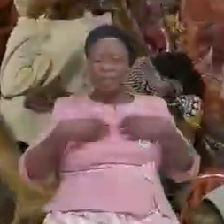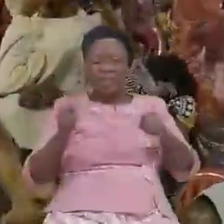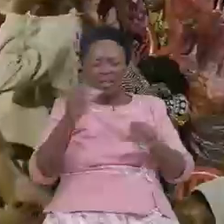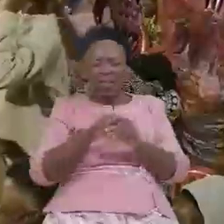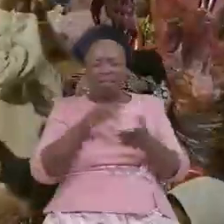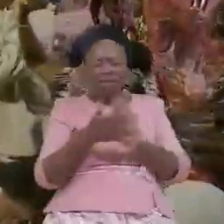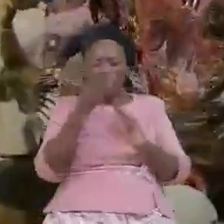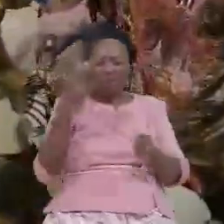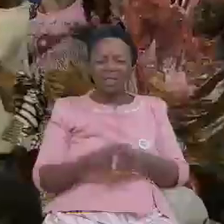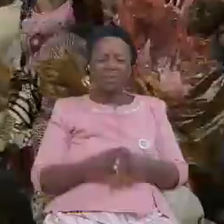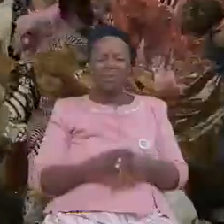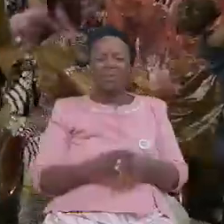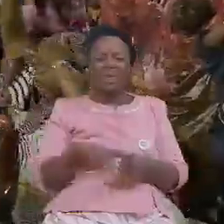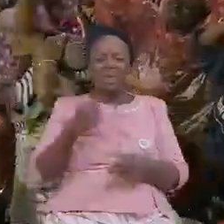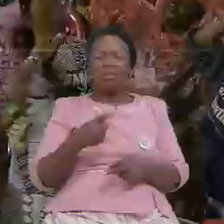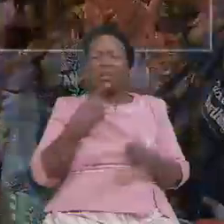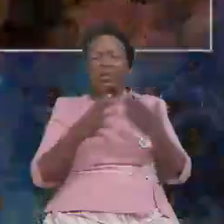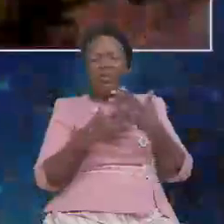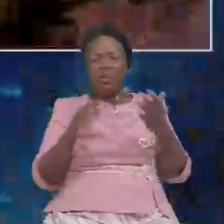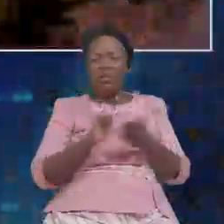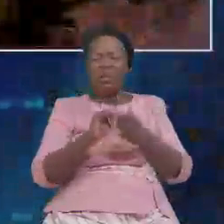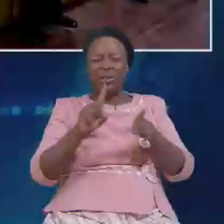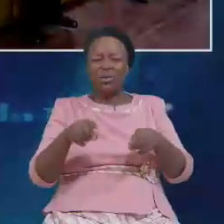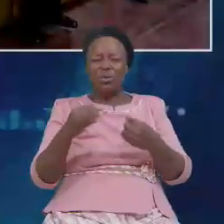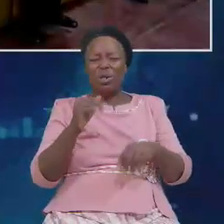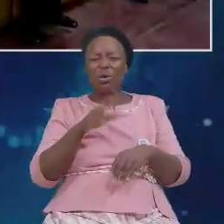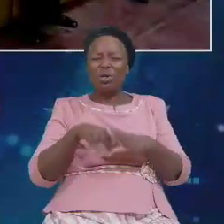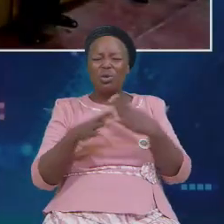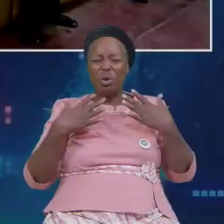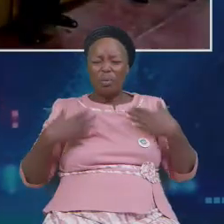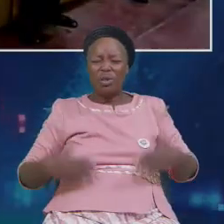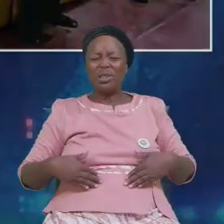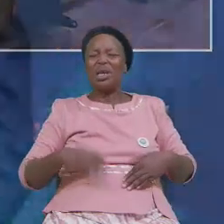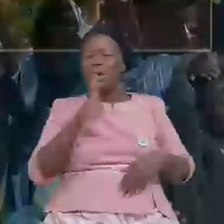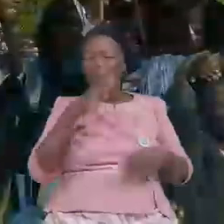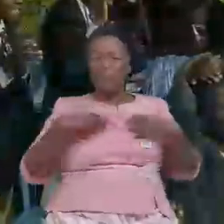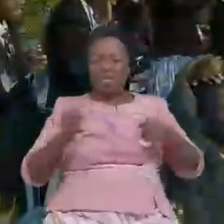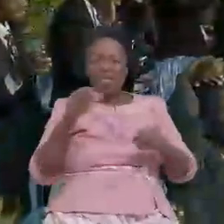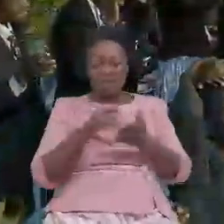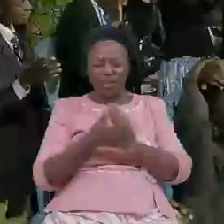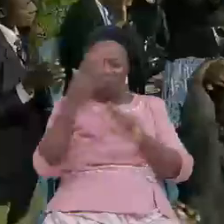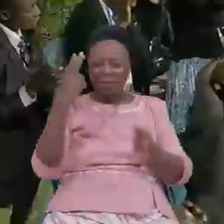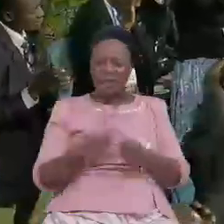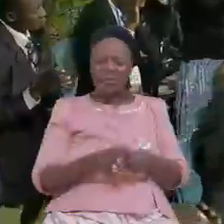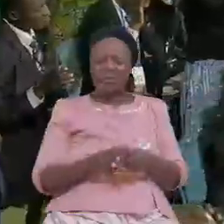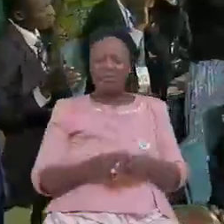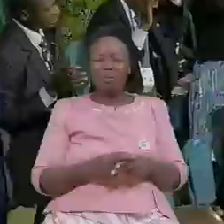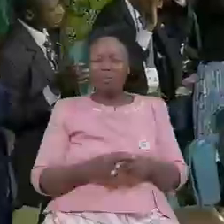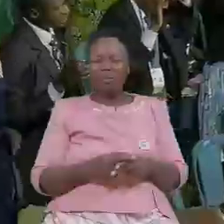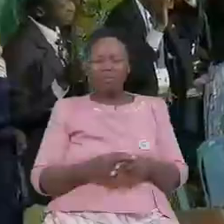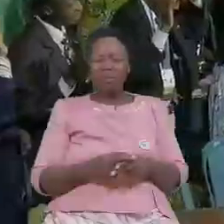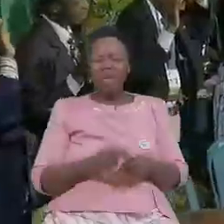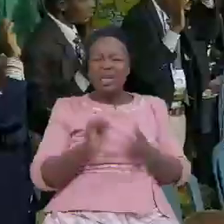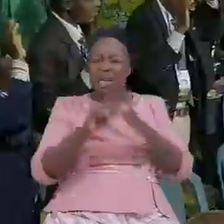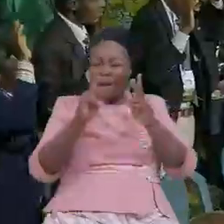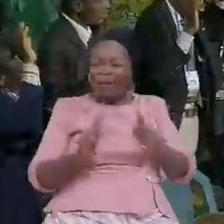name. The blood that is going on in your body, be healed in Jesus' name. That person that has